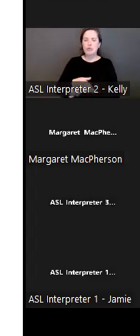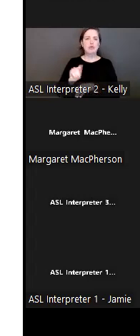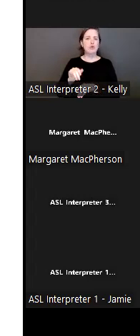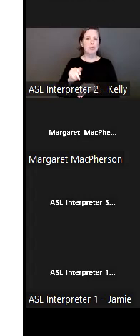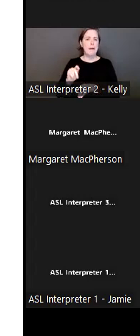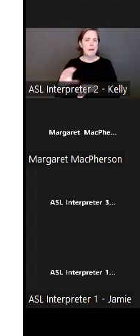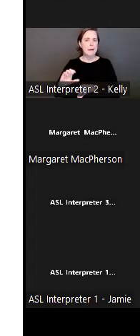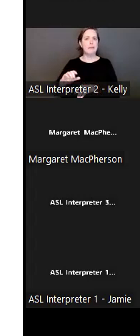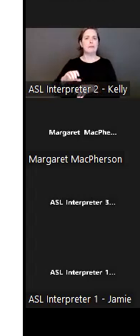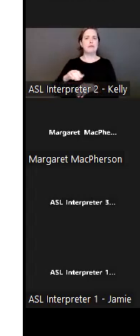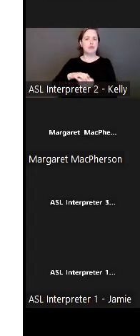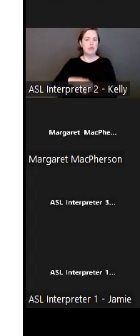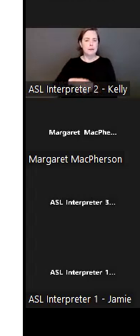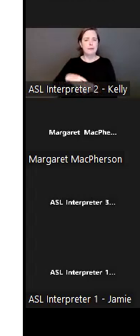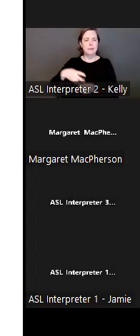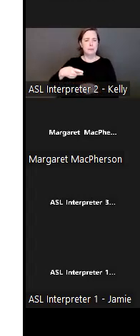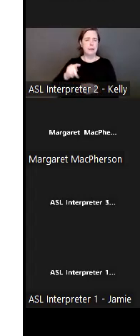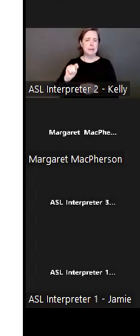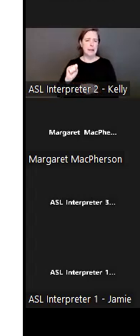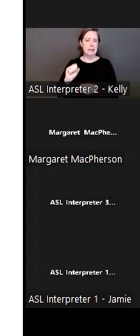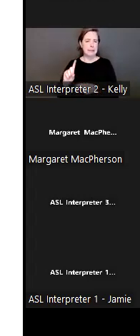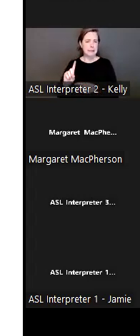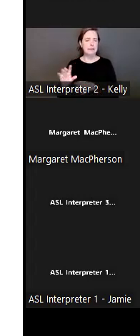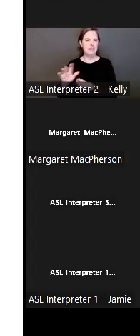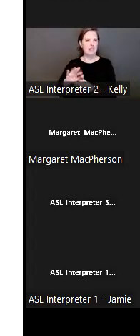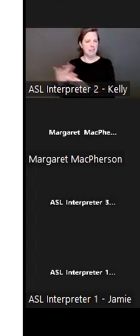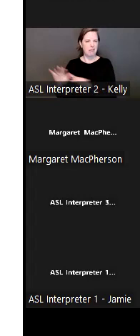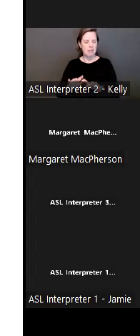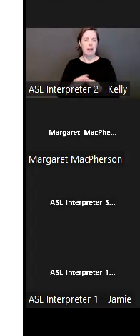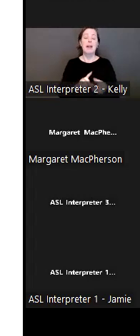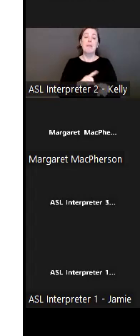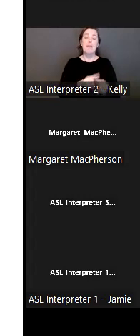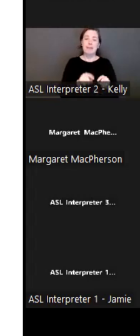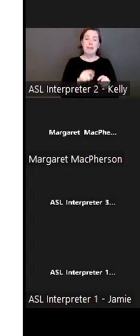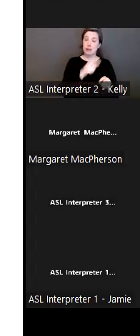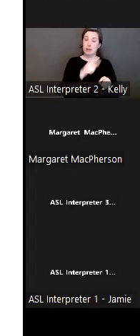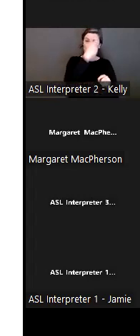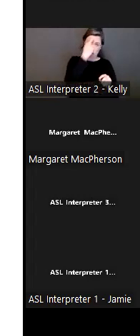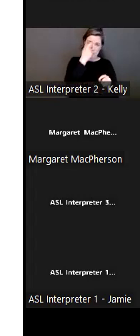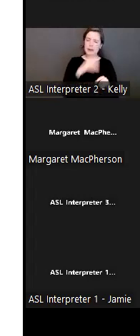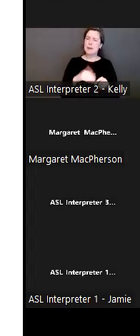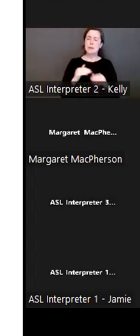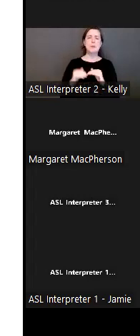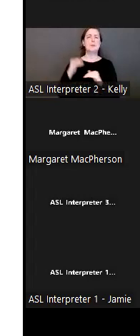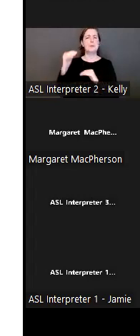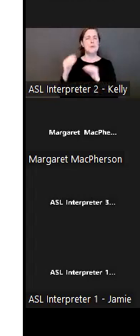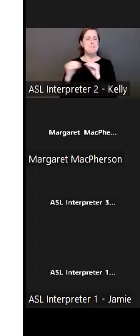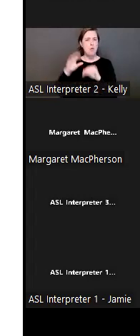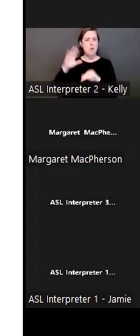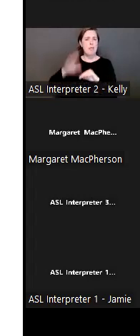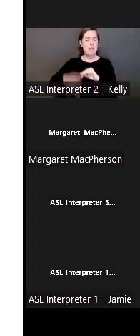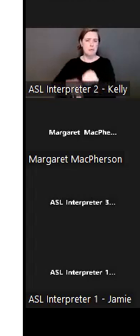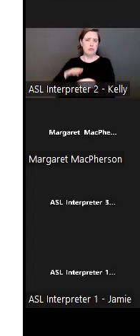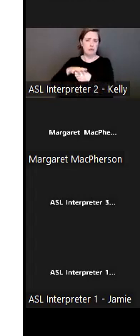just stress, but it's anticipatable. And I think that's an important point. So I've sort of highlighted some words here and there through the